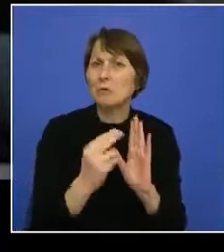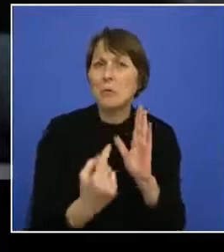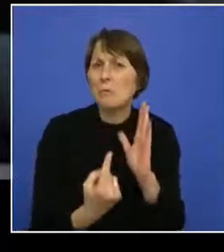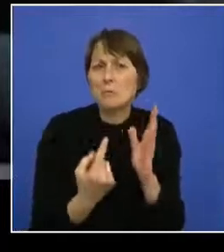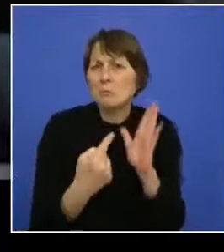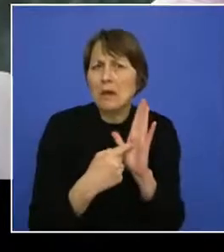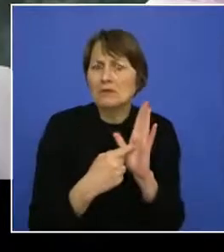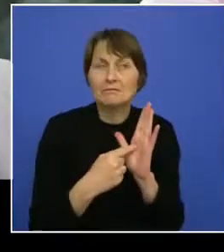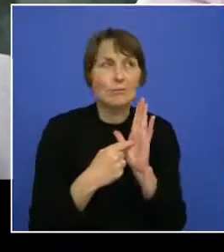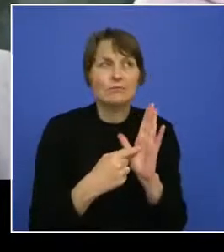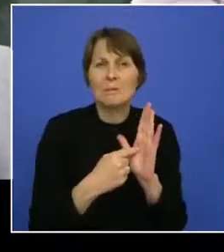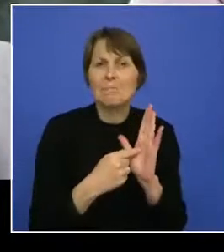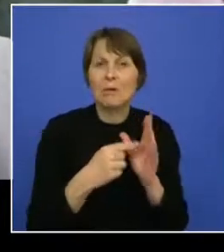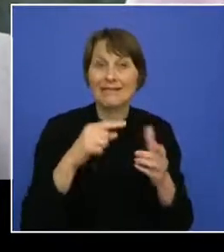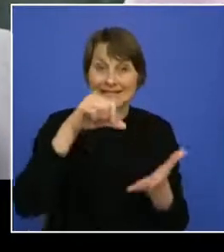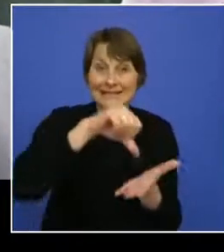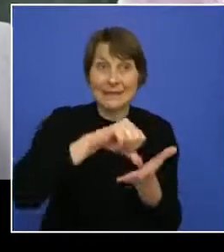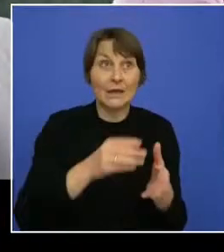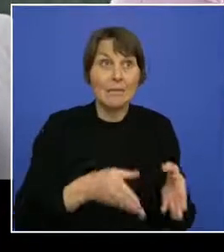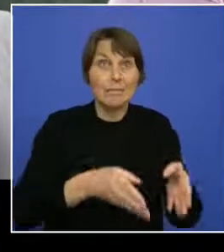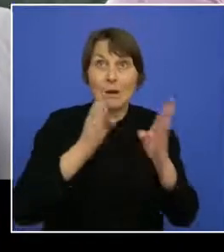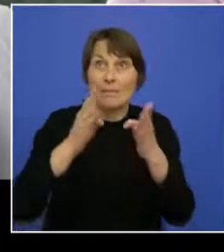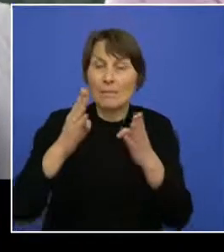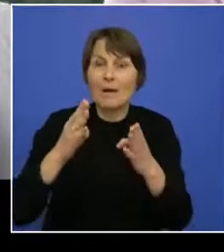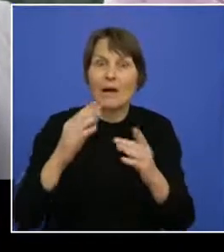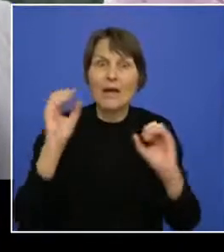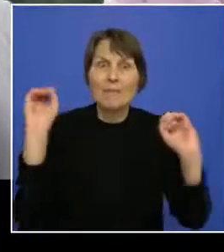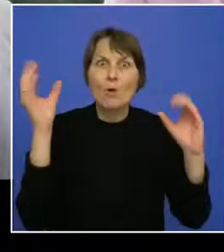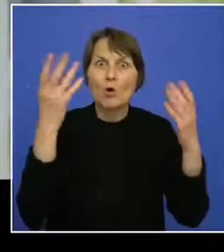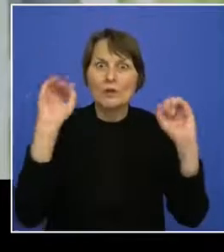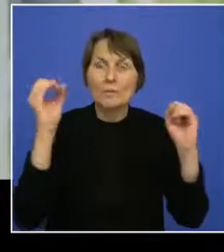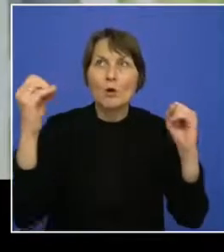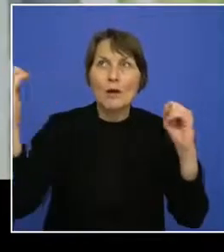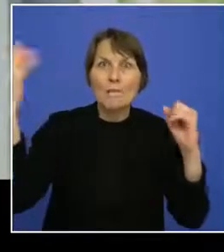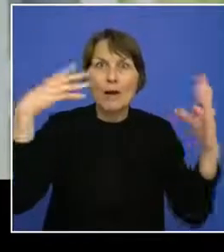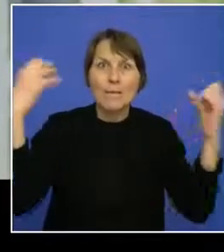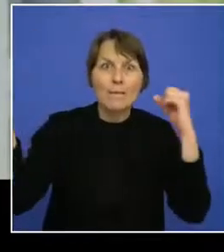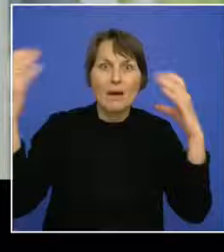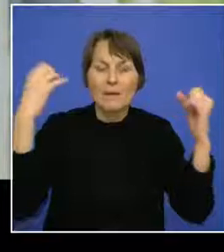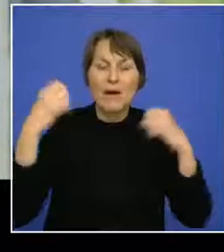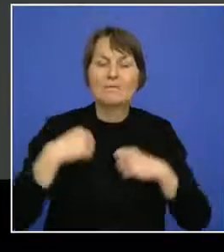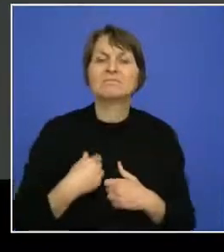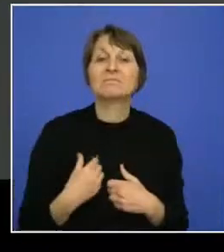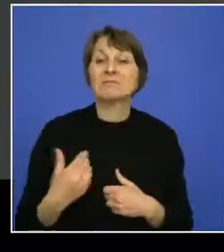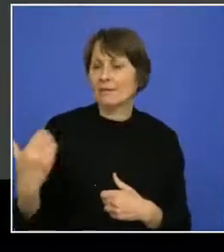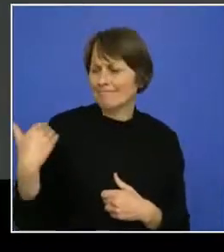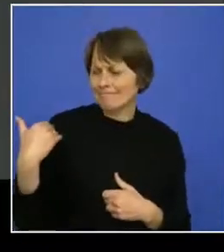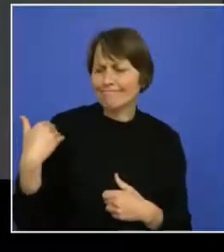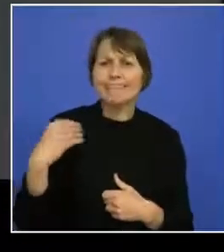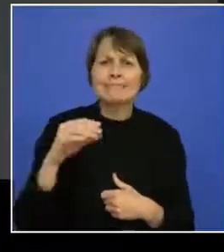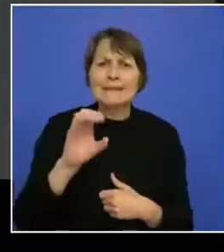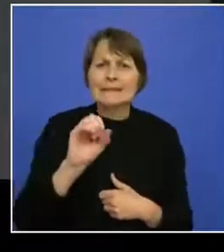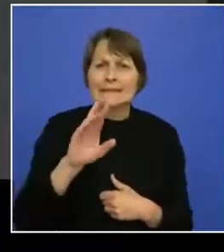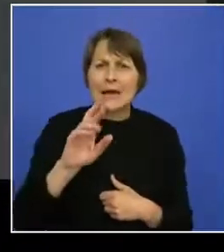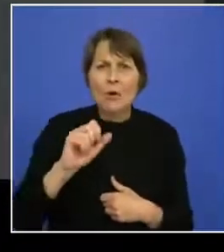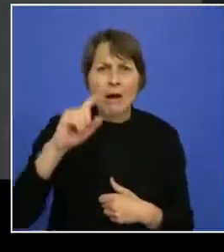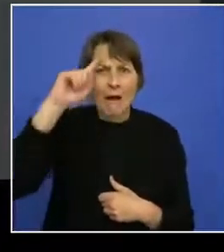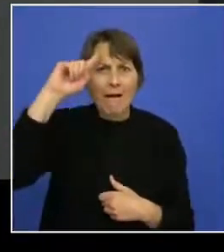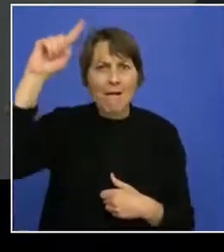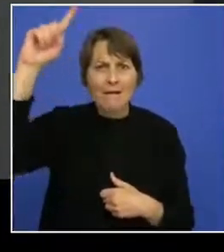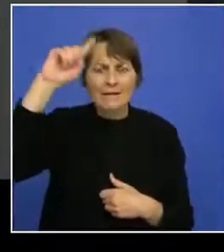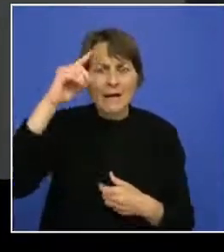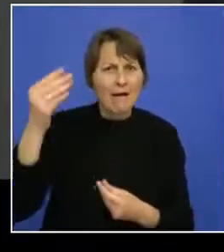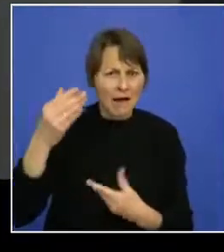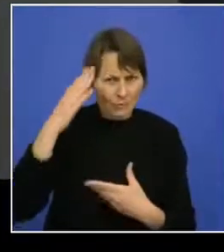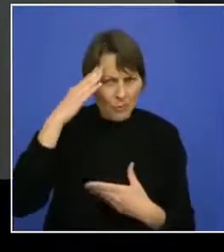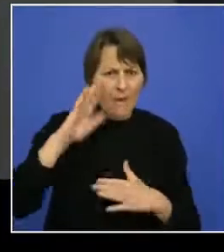was my aha moment. Sarah talks about the idea, and I said, I know how to do it. We started drawing